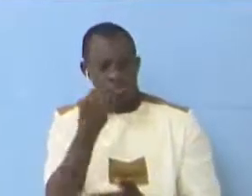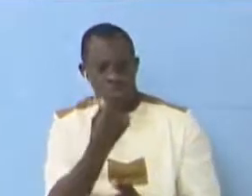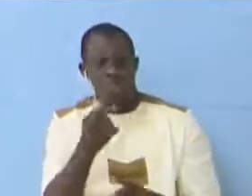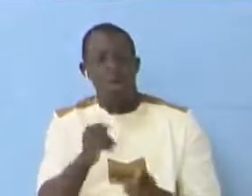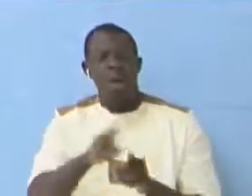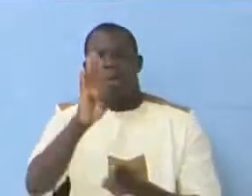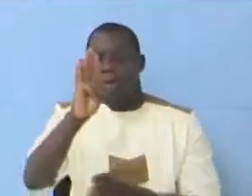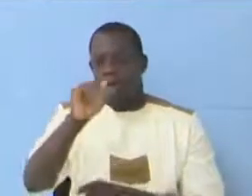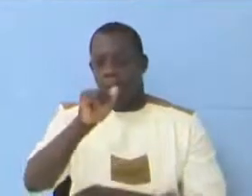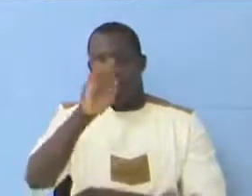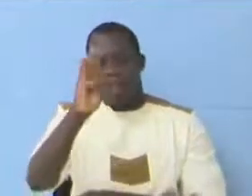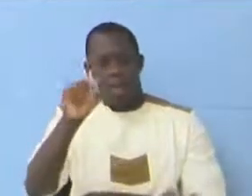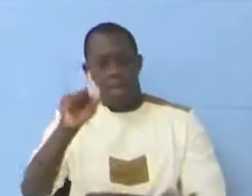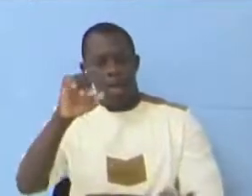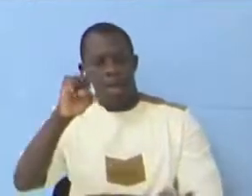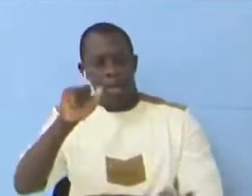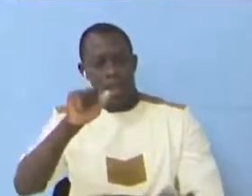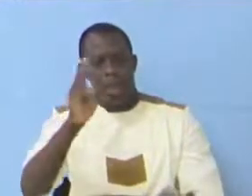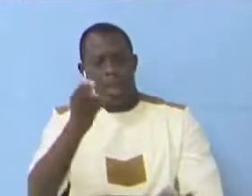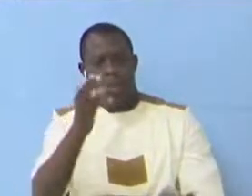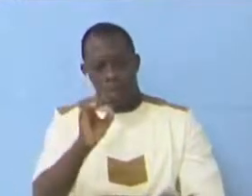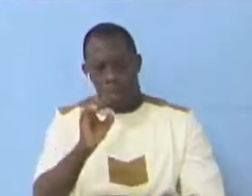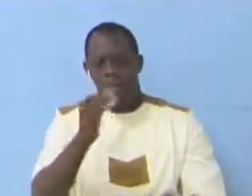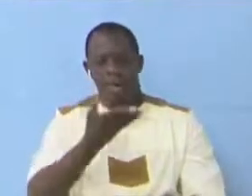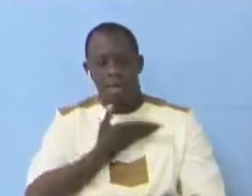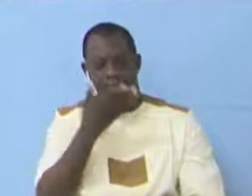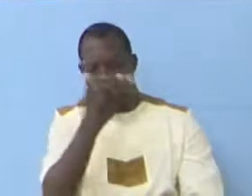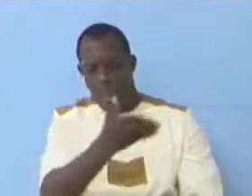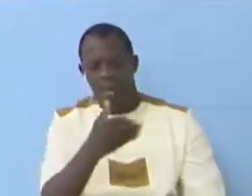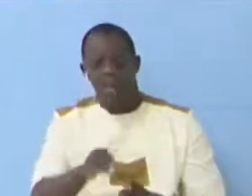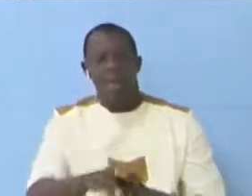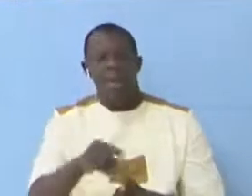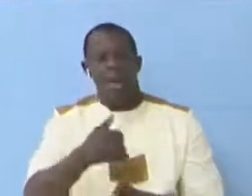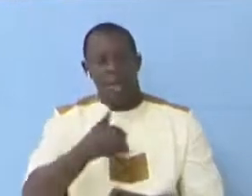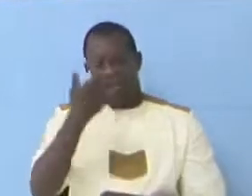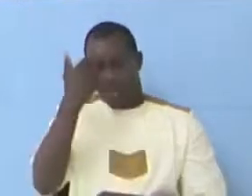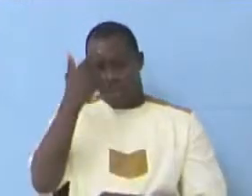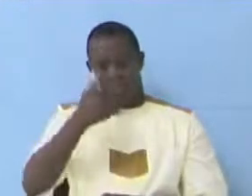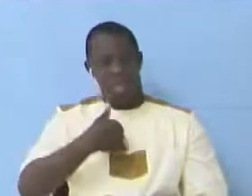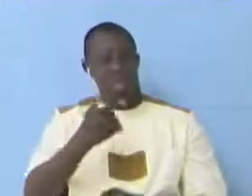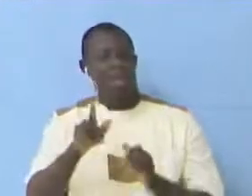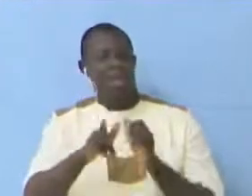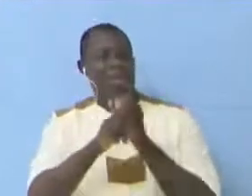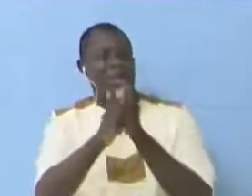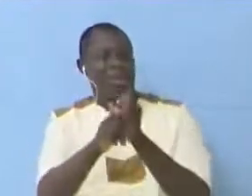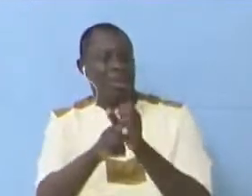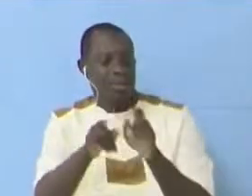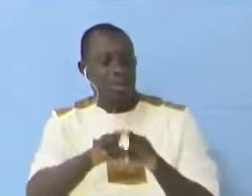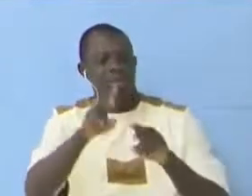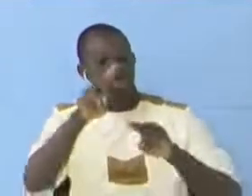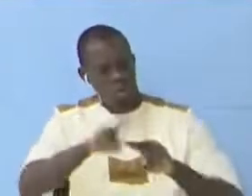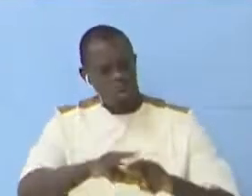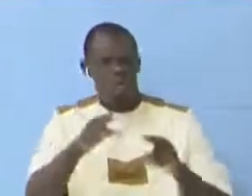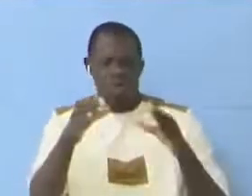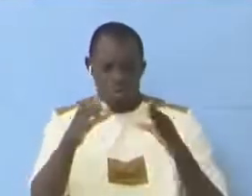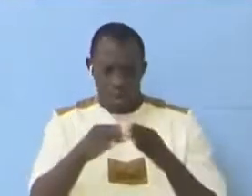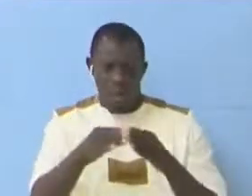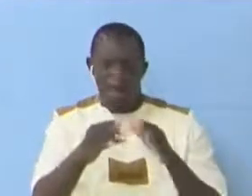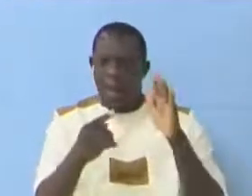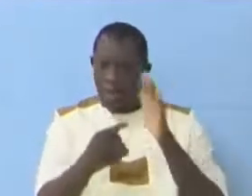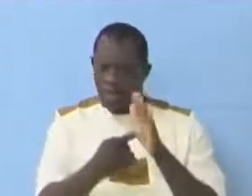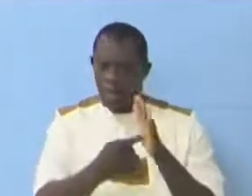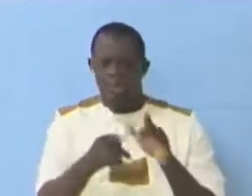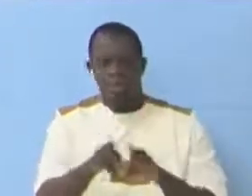I was the Deputy Director General. I thought it necessary for us to sit and at least